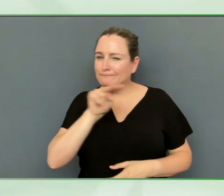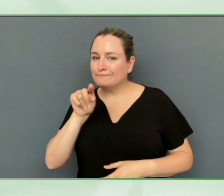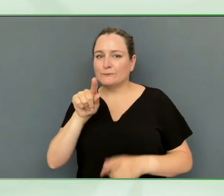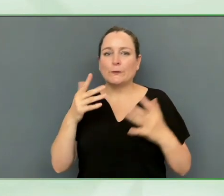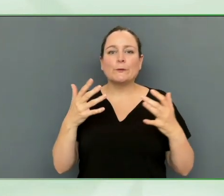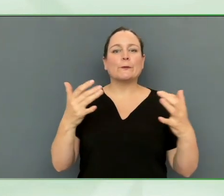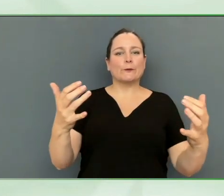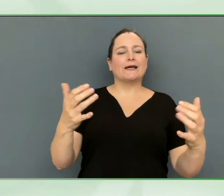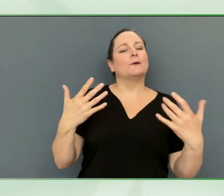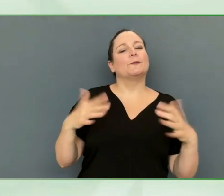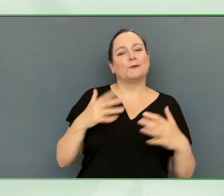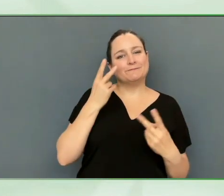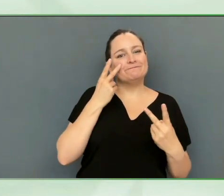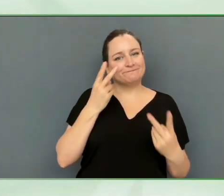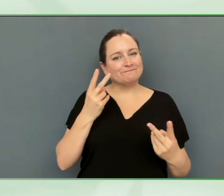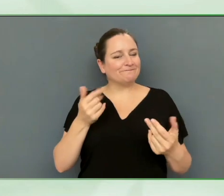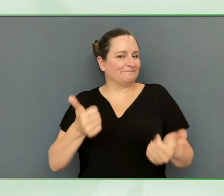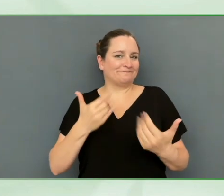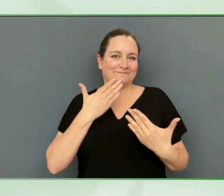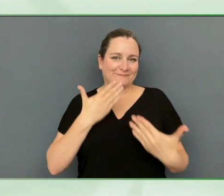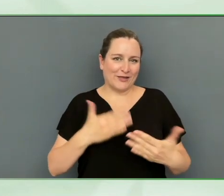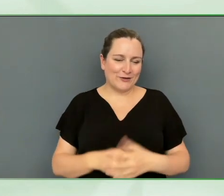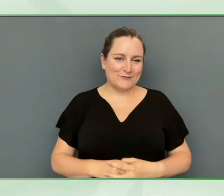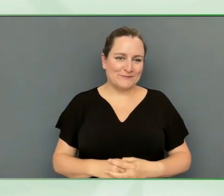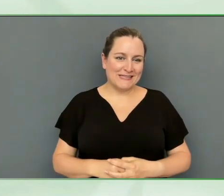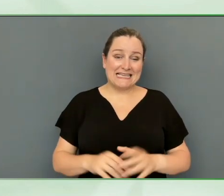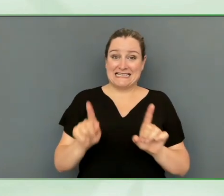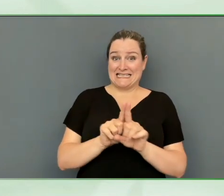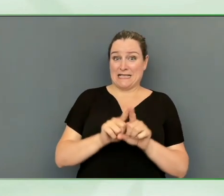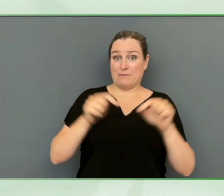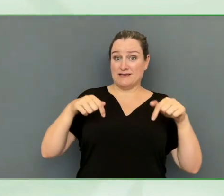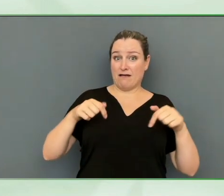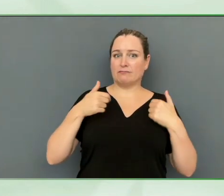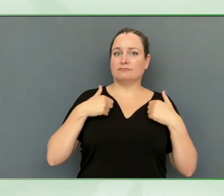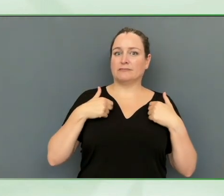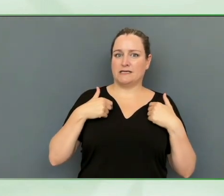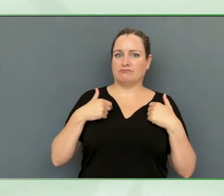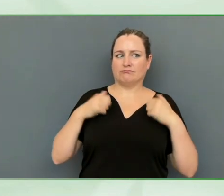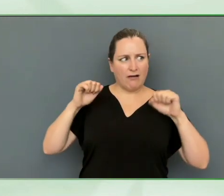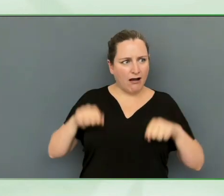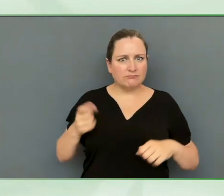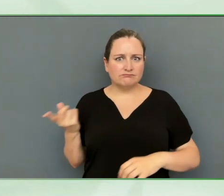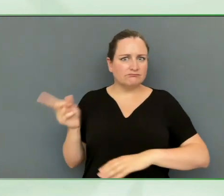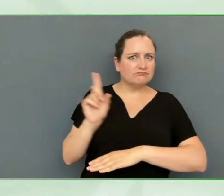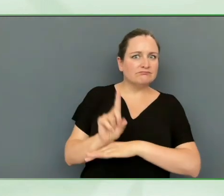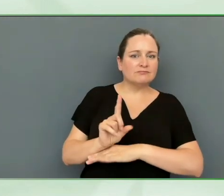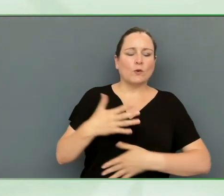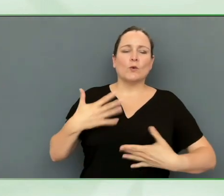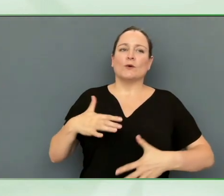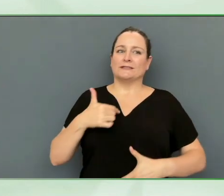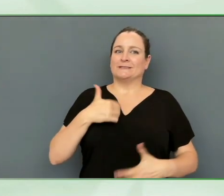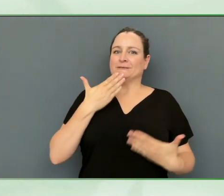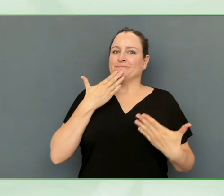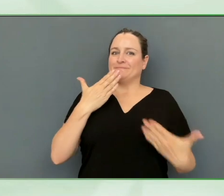really like to express my gratitude for the organization to have this chance to have this panel discussion with Sachin